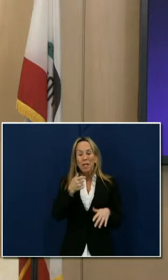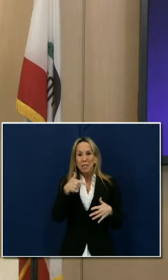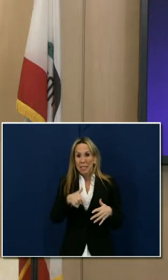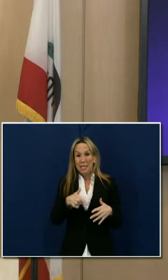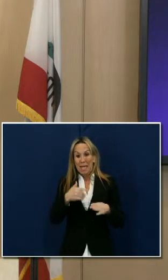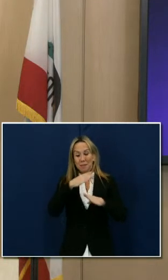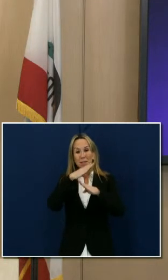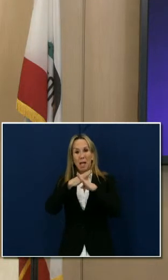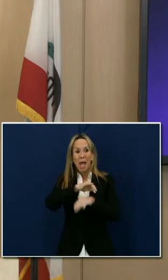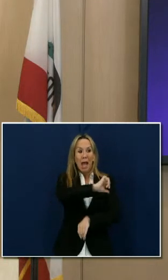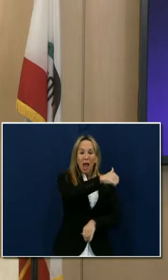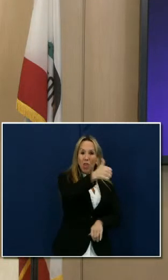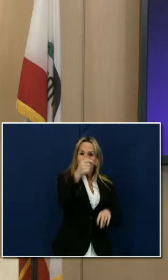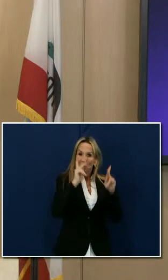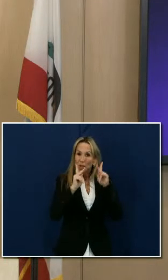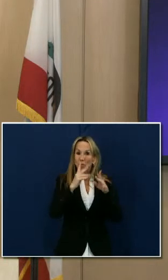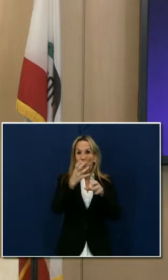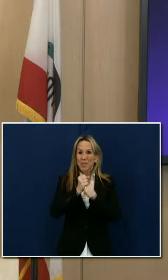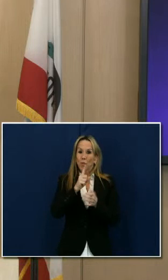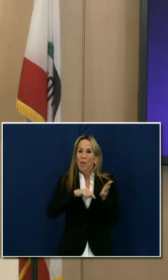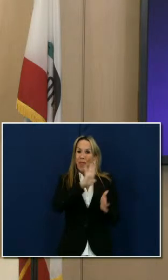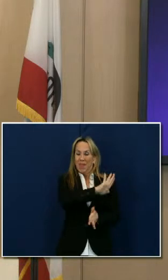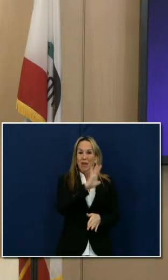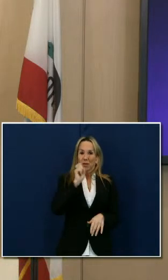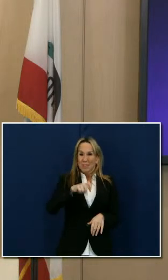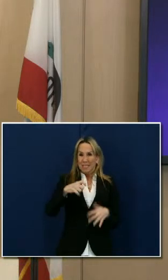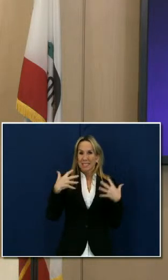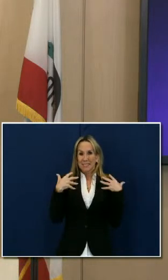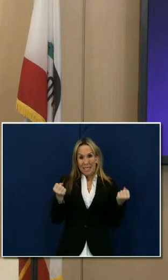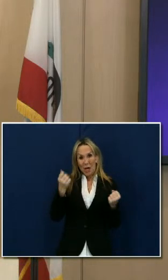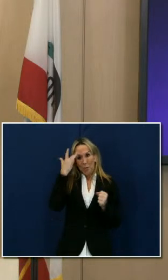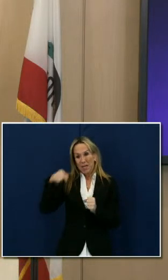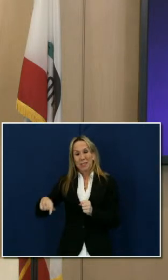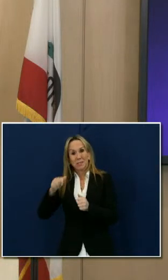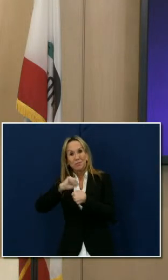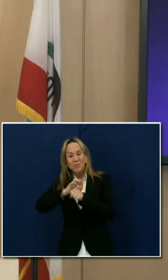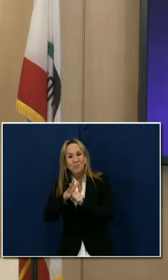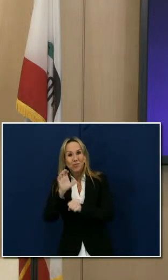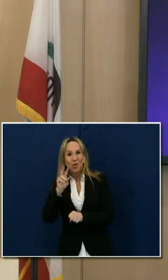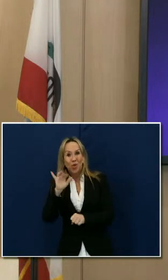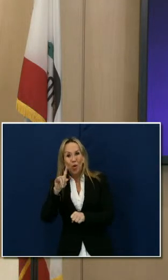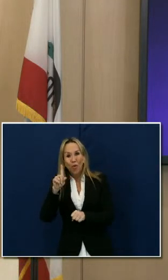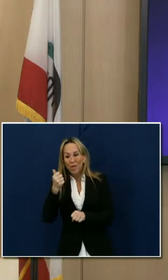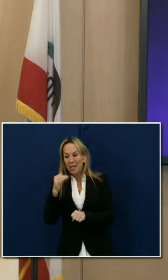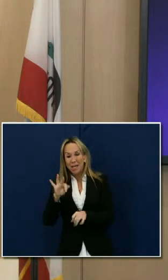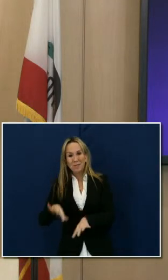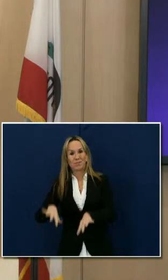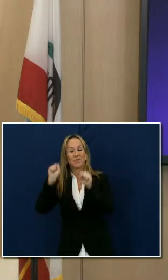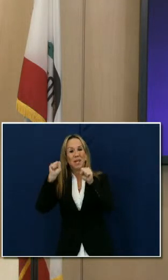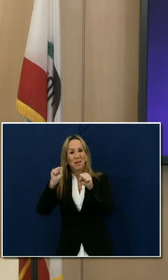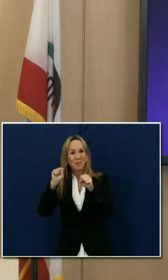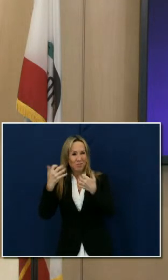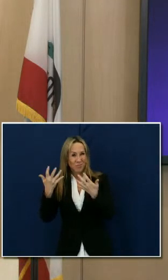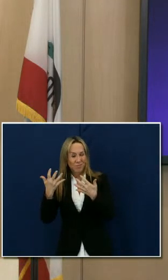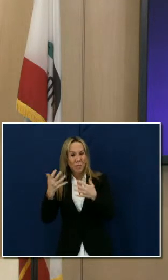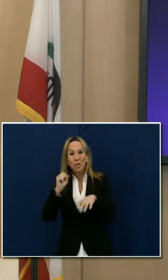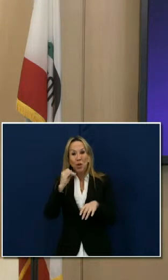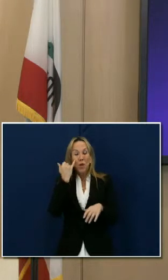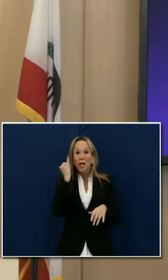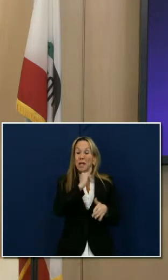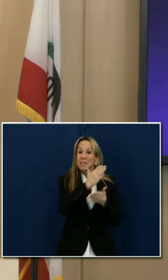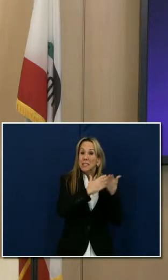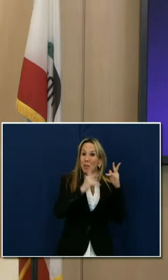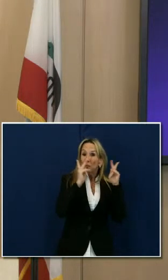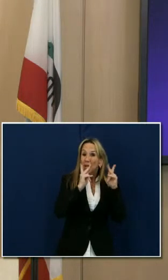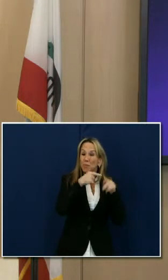receive the care that they need. And again, these are cancer patients. These are individuals in line to get an